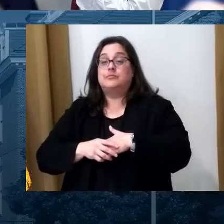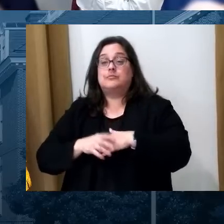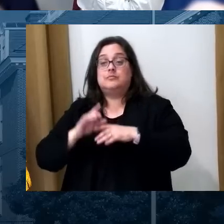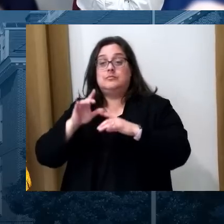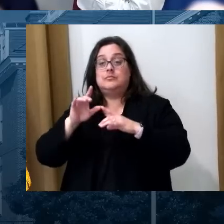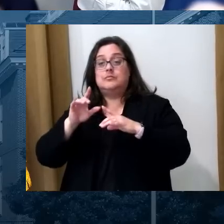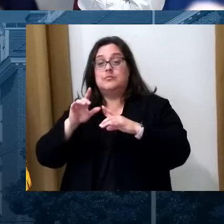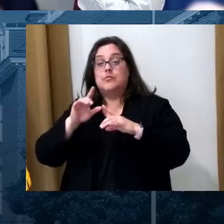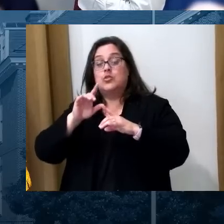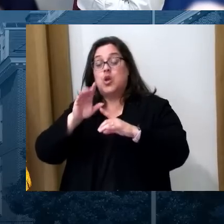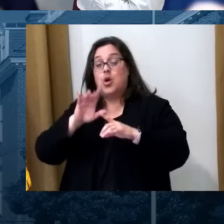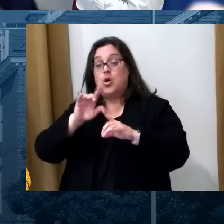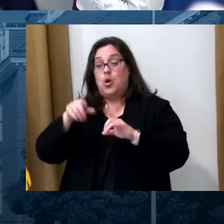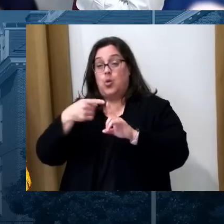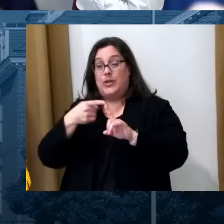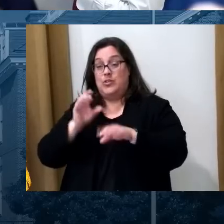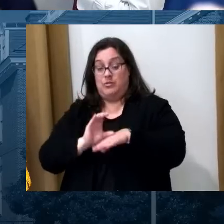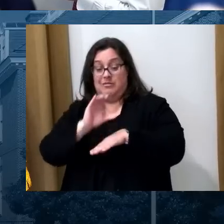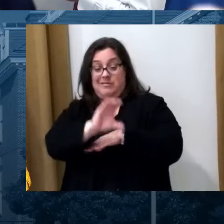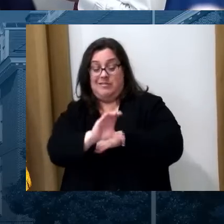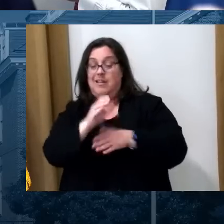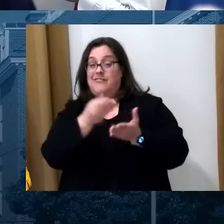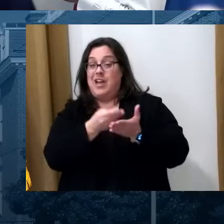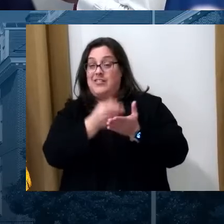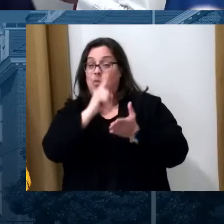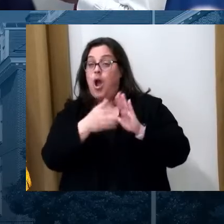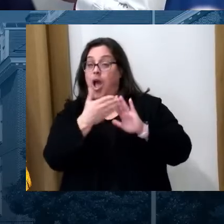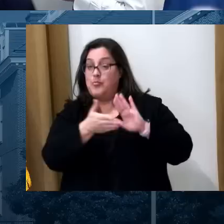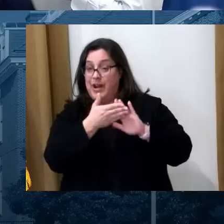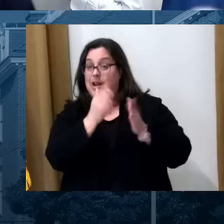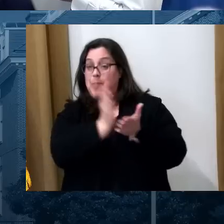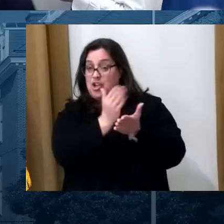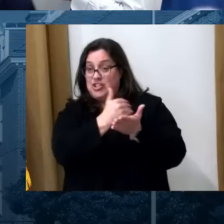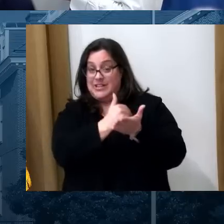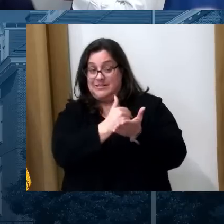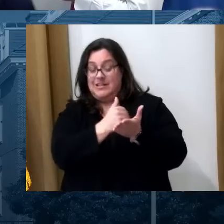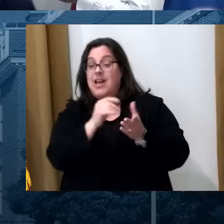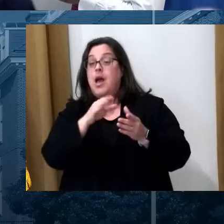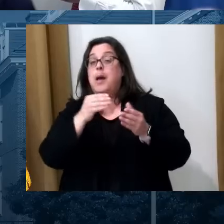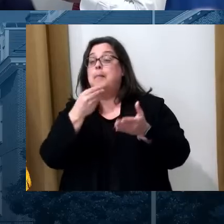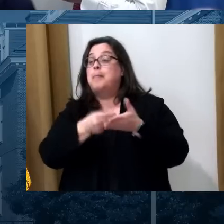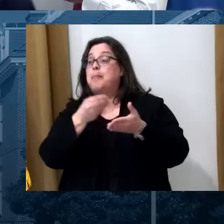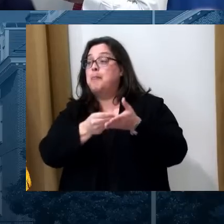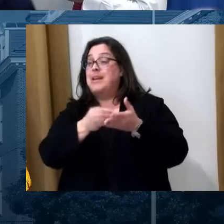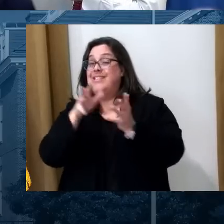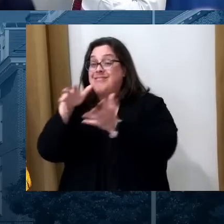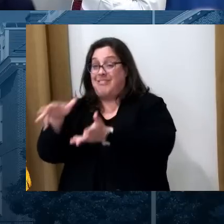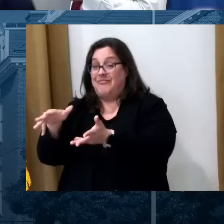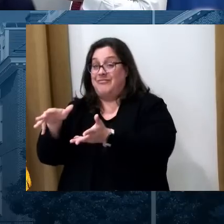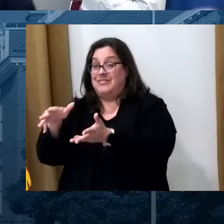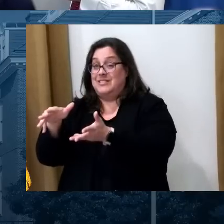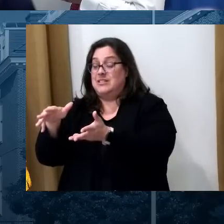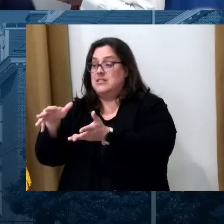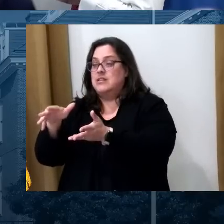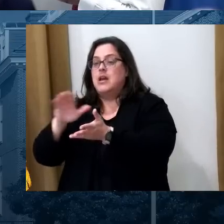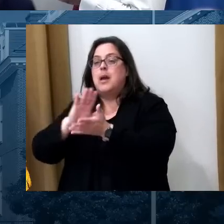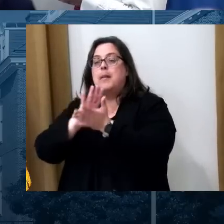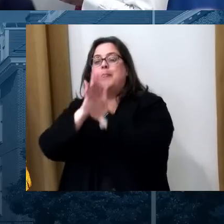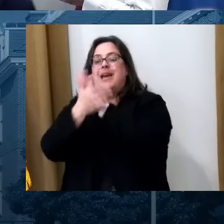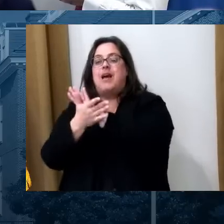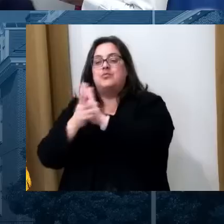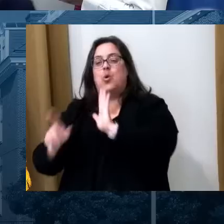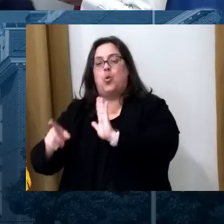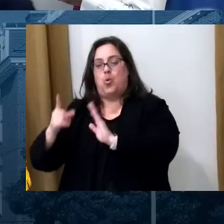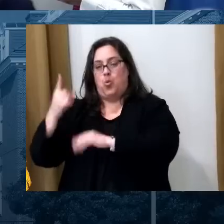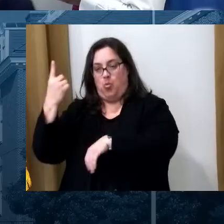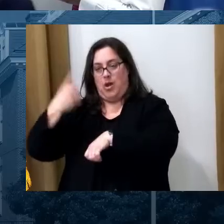once you fund your operating budget benchmark, any money above that becomes one time and falls into